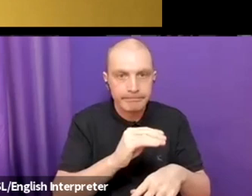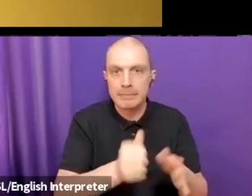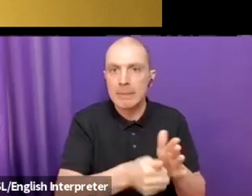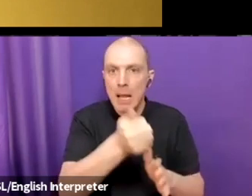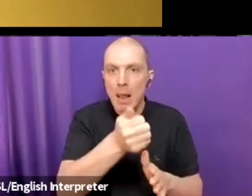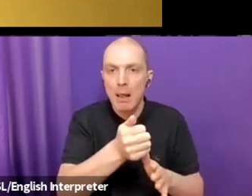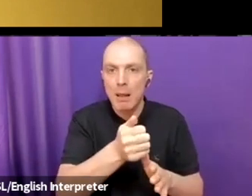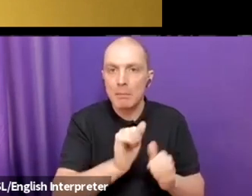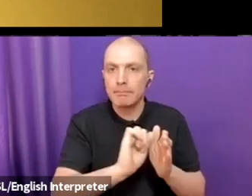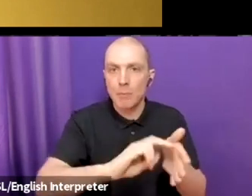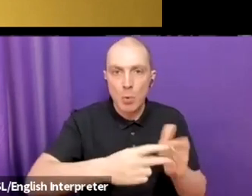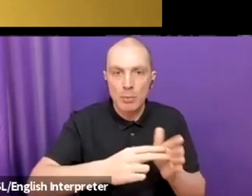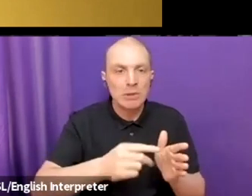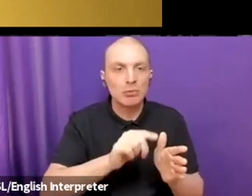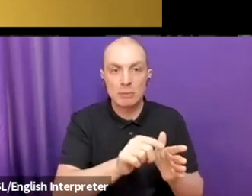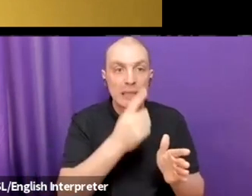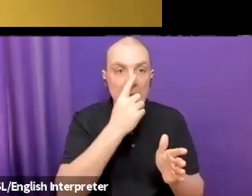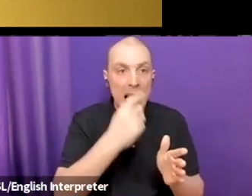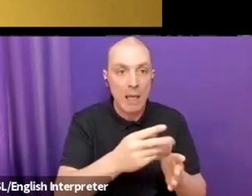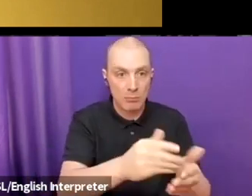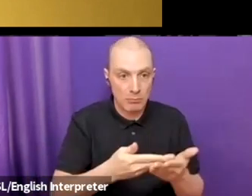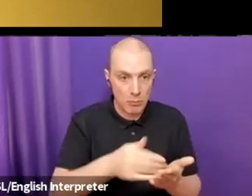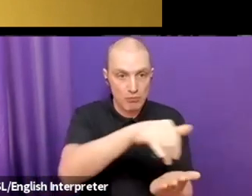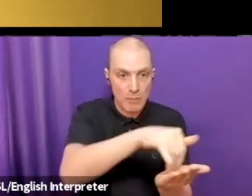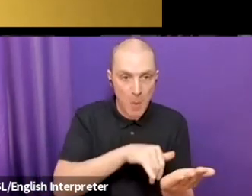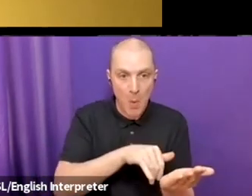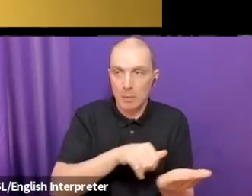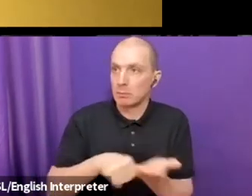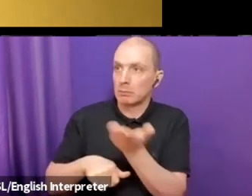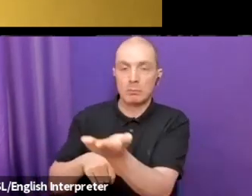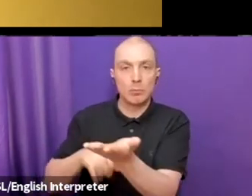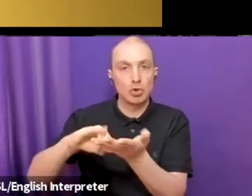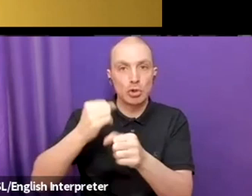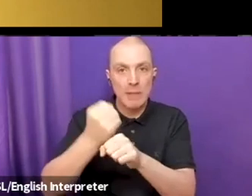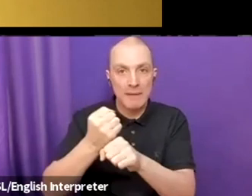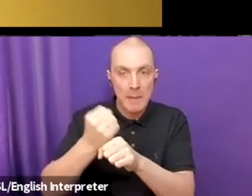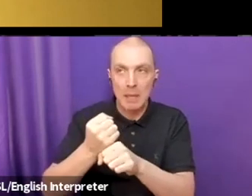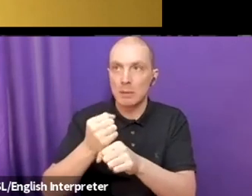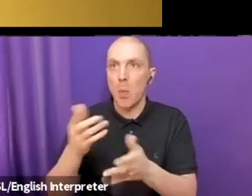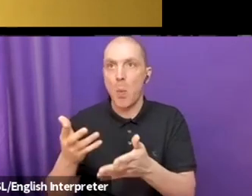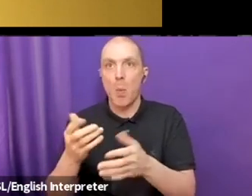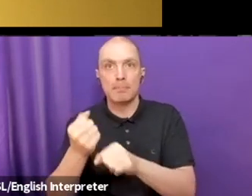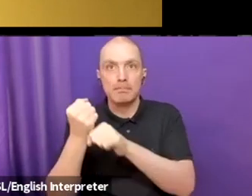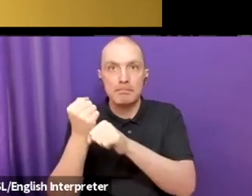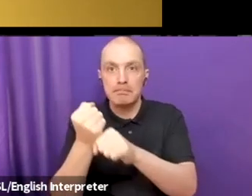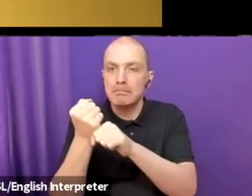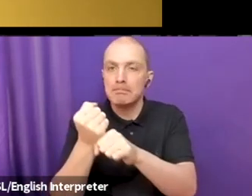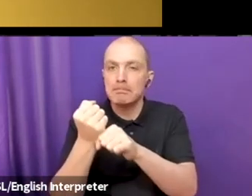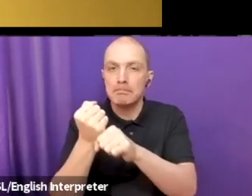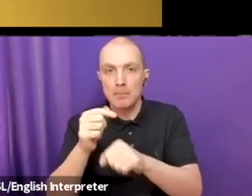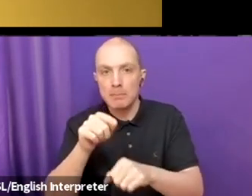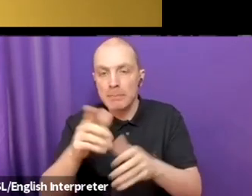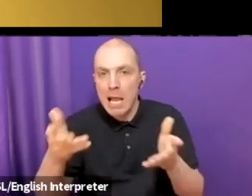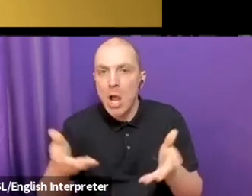a report, engaging with the Scottish government, to lobbying the countries that participate in the UK